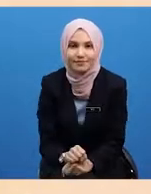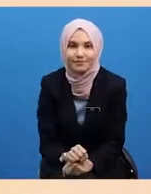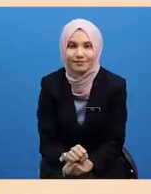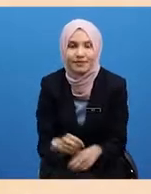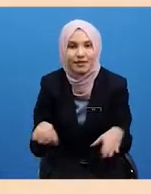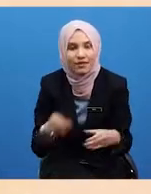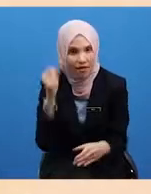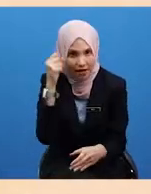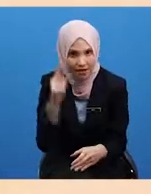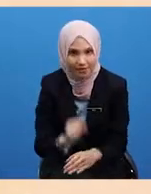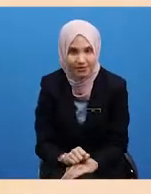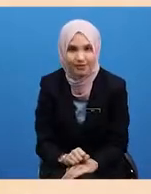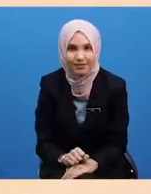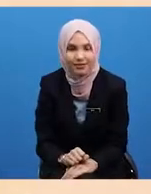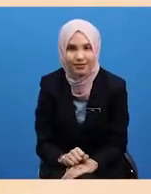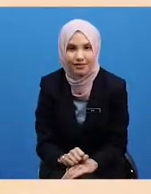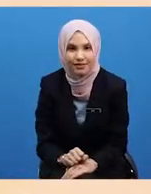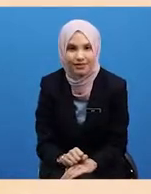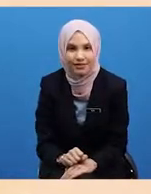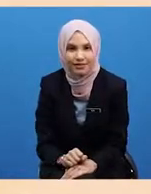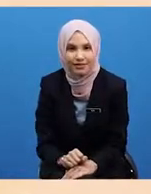Do you understand what I mean?